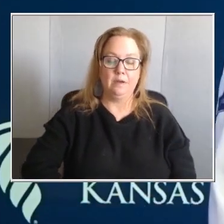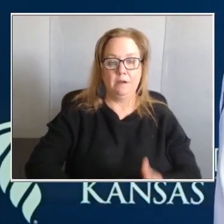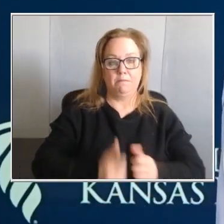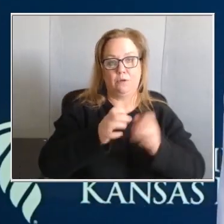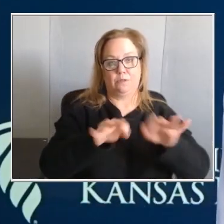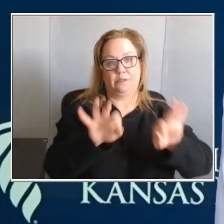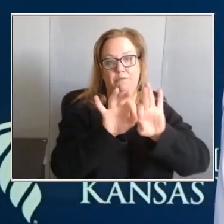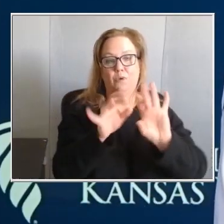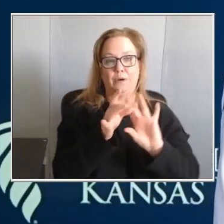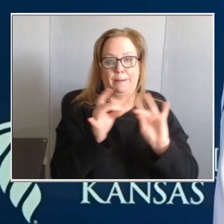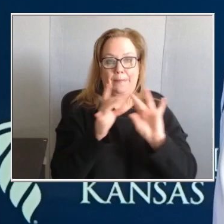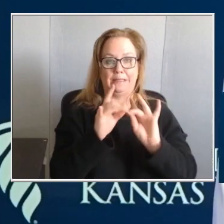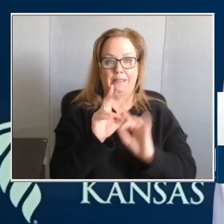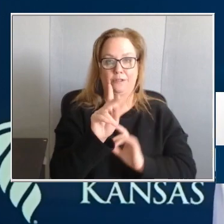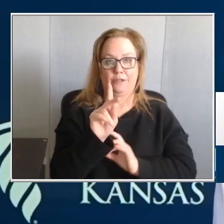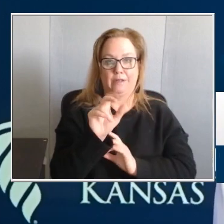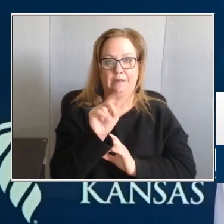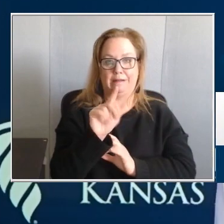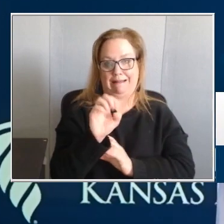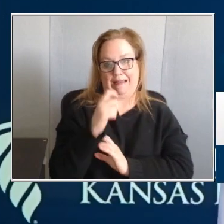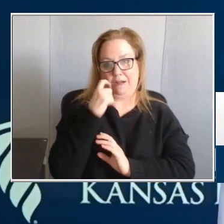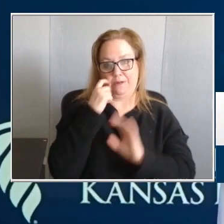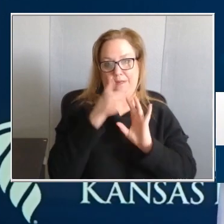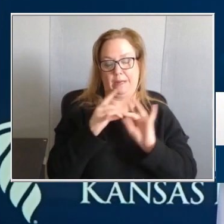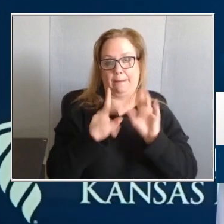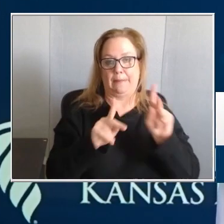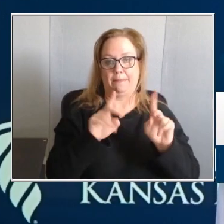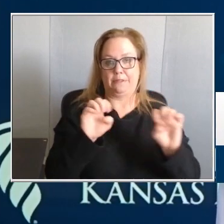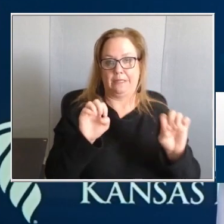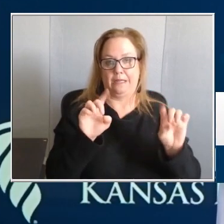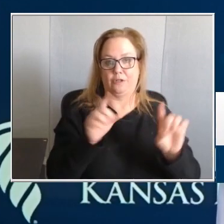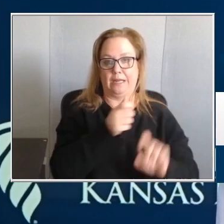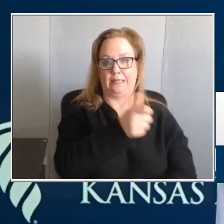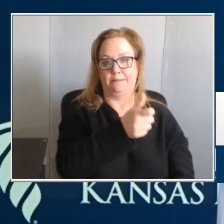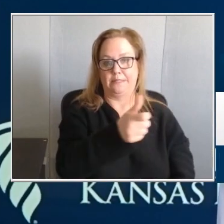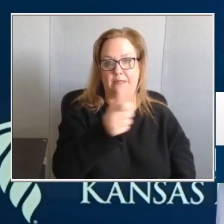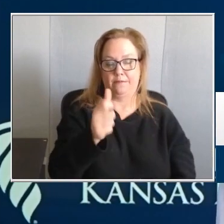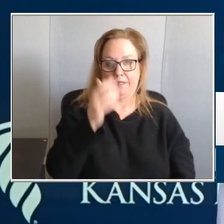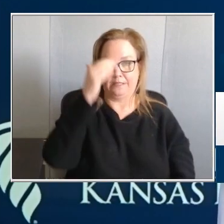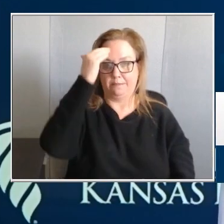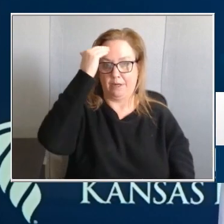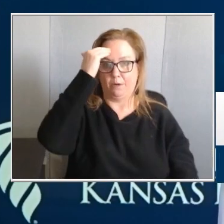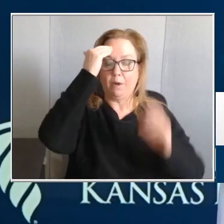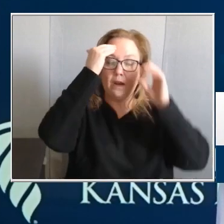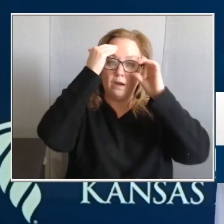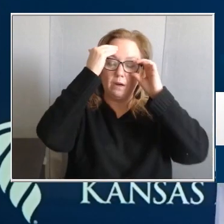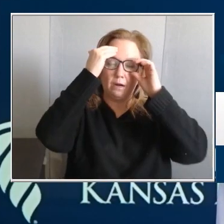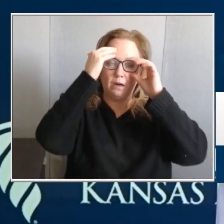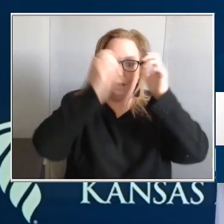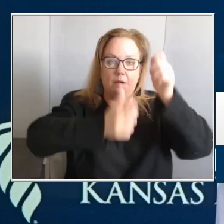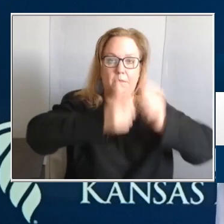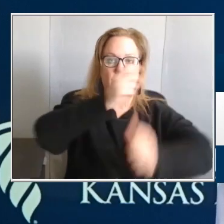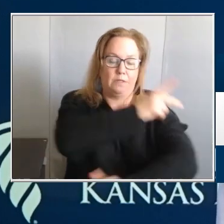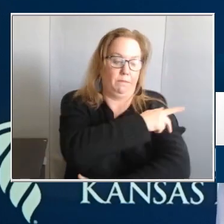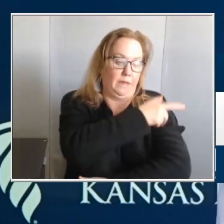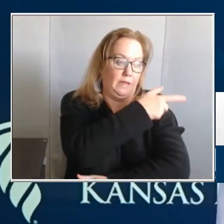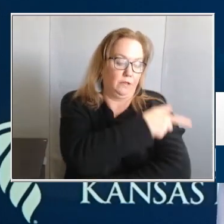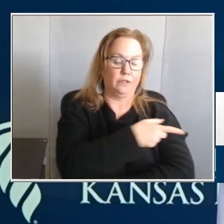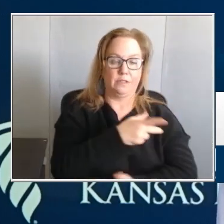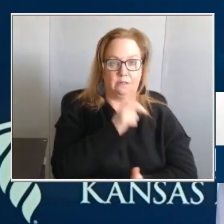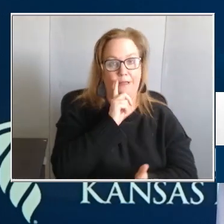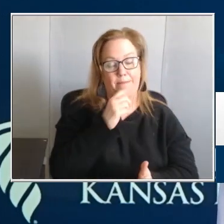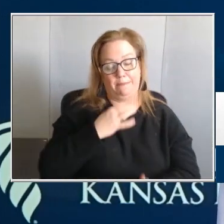message Katie just delivered, and that is people need to educate themselves. They need to be aware. The majority of patients who might benefit by these